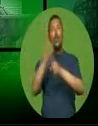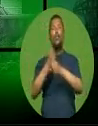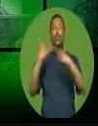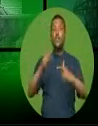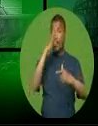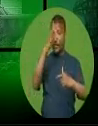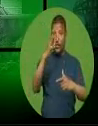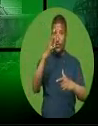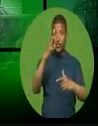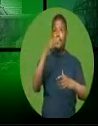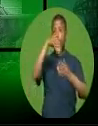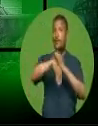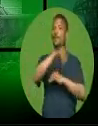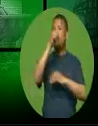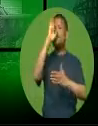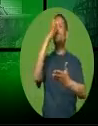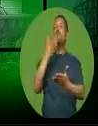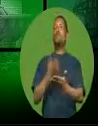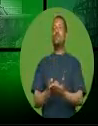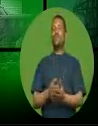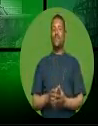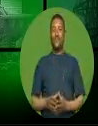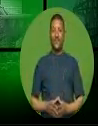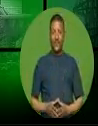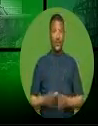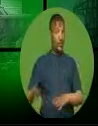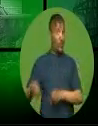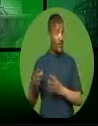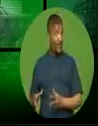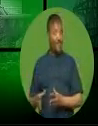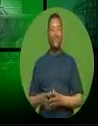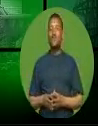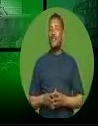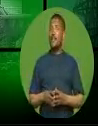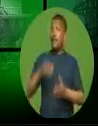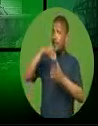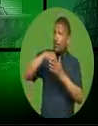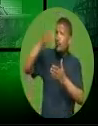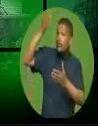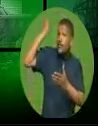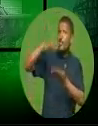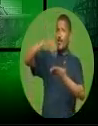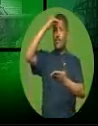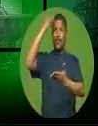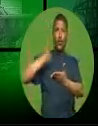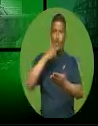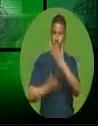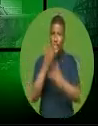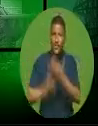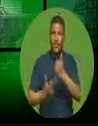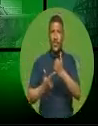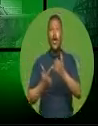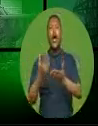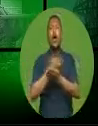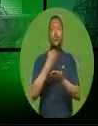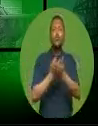for employment creation in the Ethiopian economy. Students, in our previous lesson, we